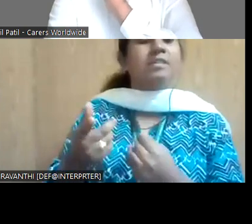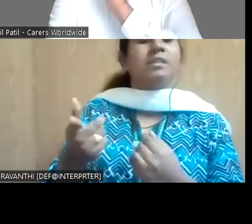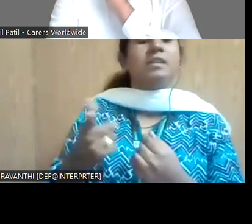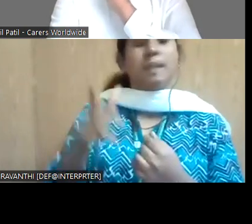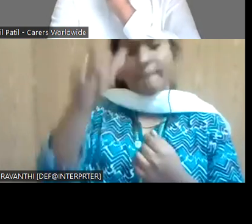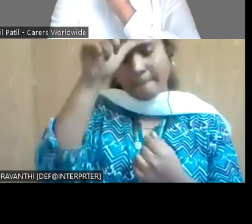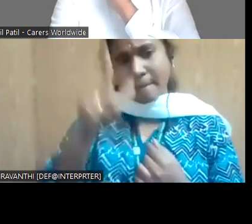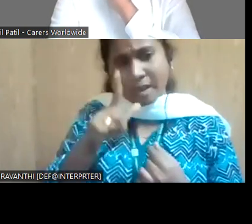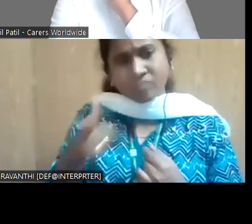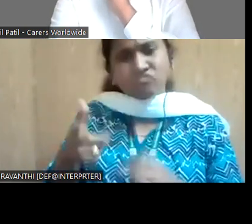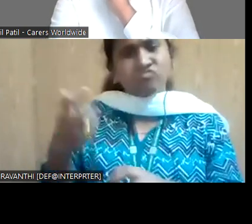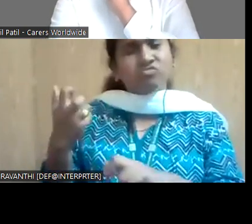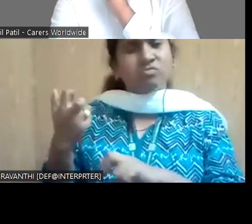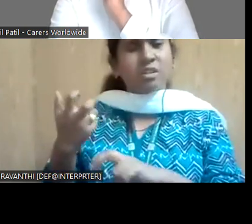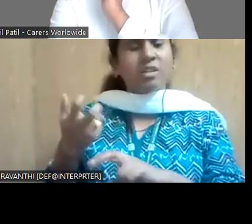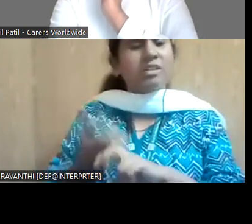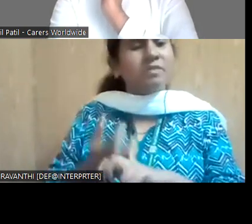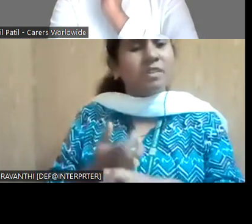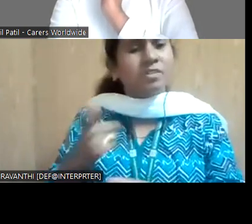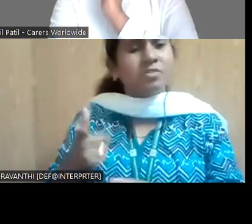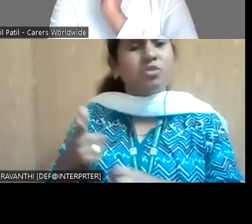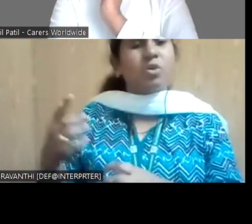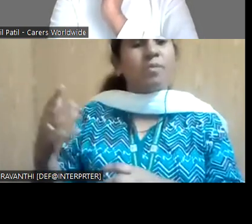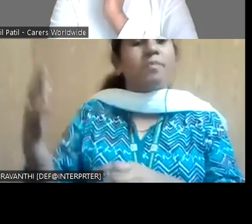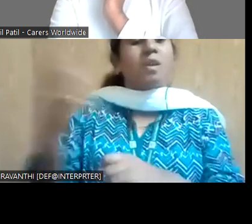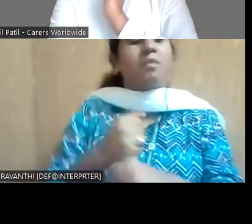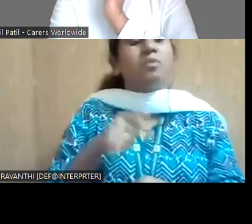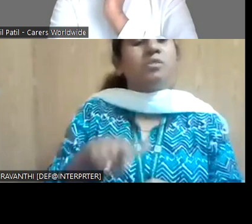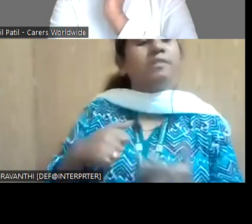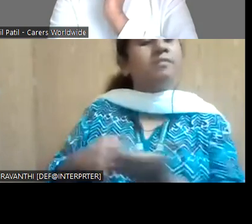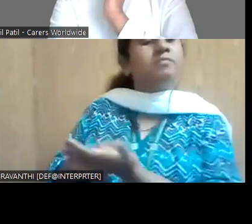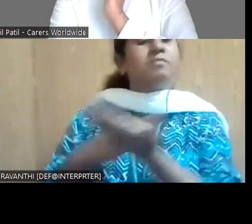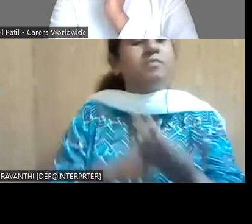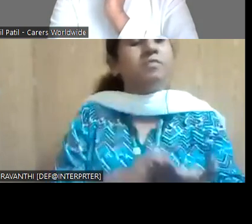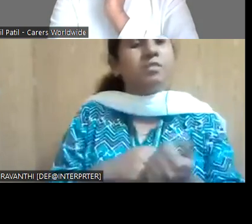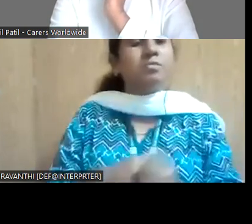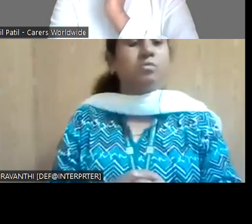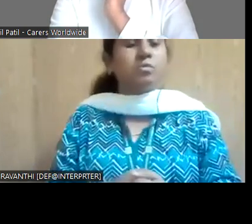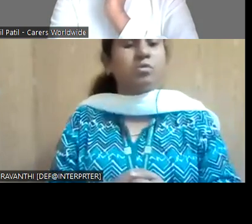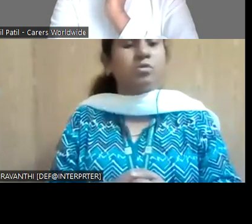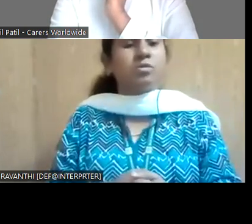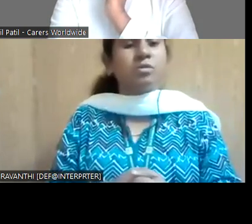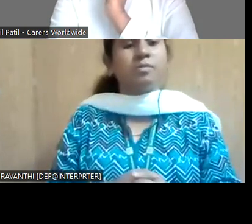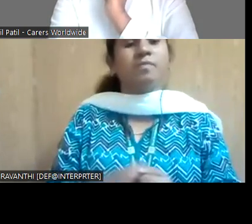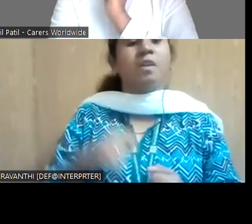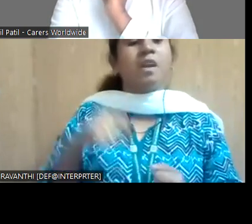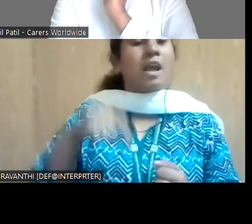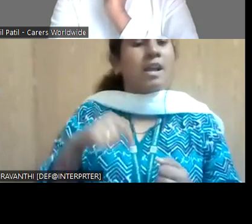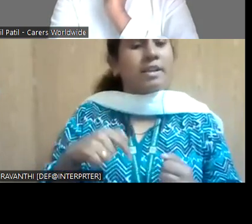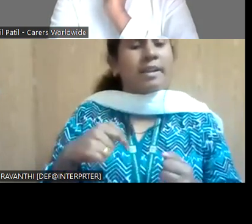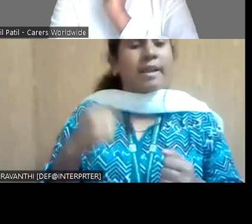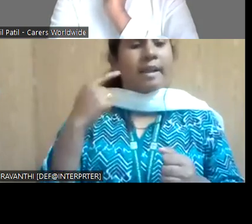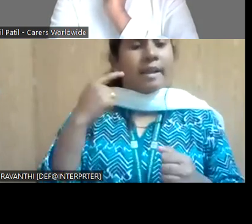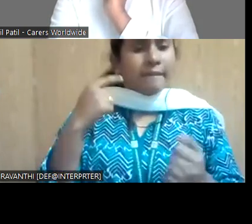difficulty, please approach to us. We are continuously supporting with all departments. We have a 4 registration centers in